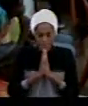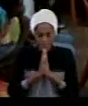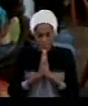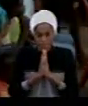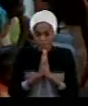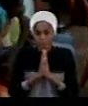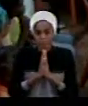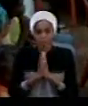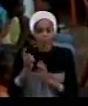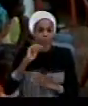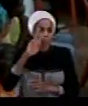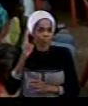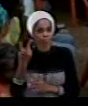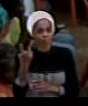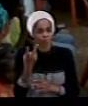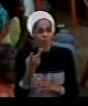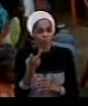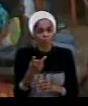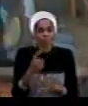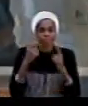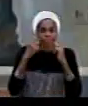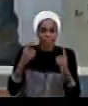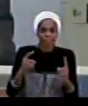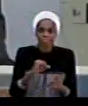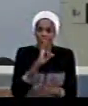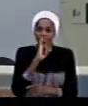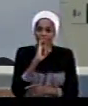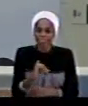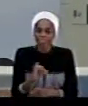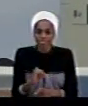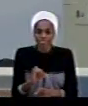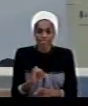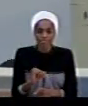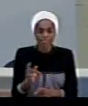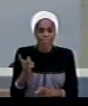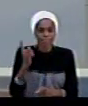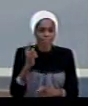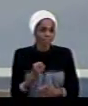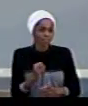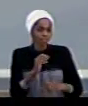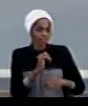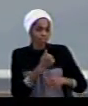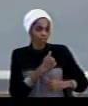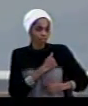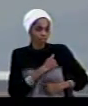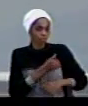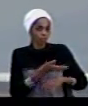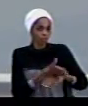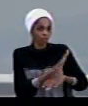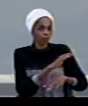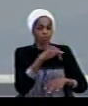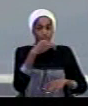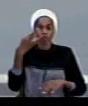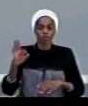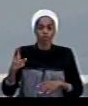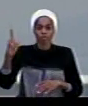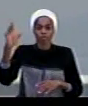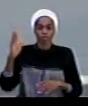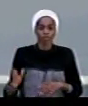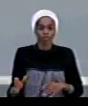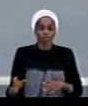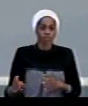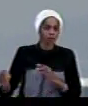The second announcement is the weapon of God's warfare, of